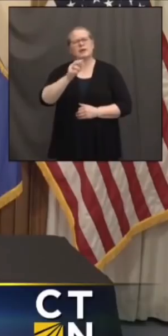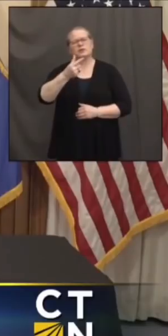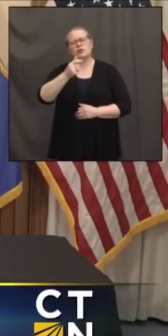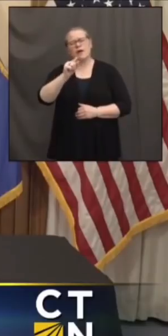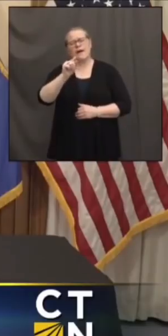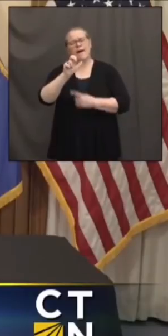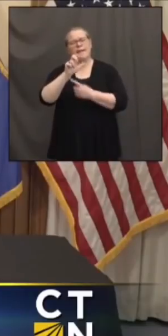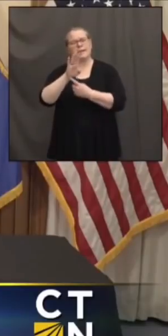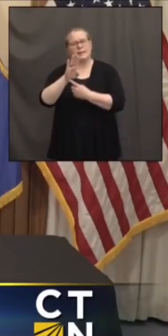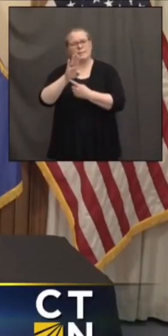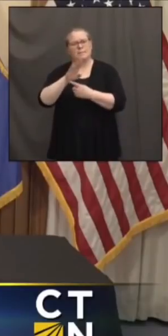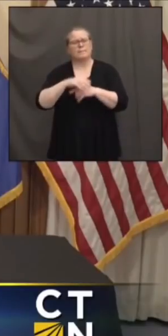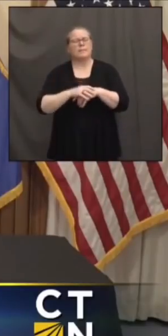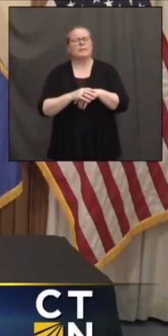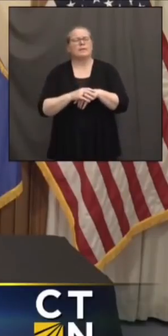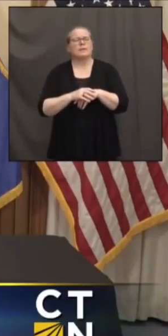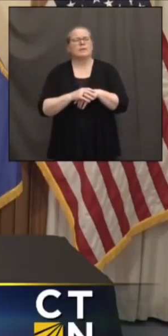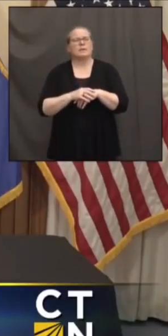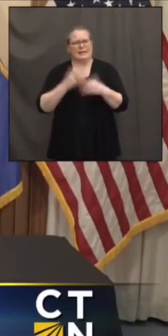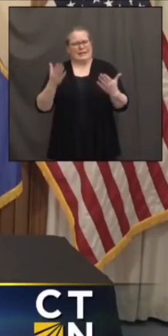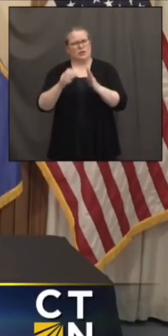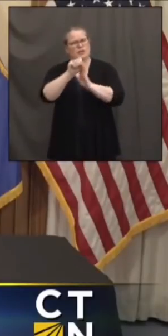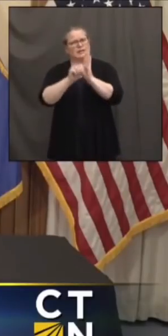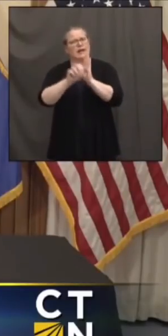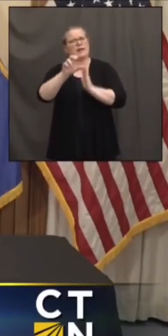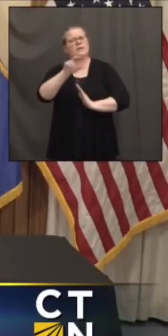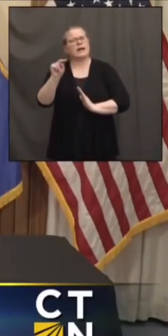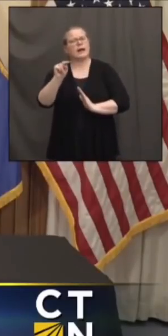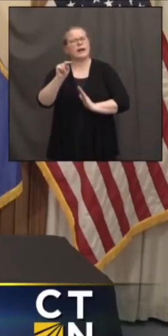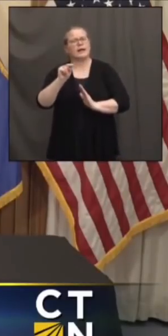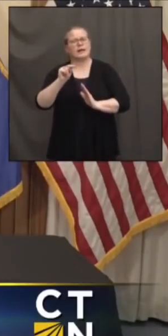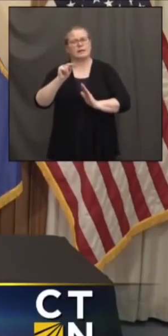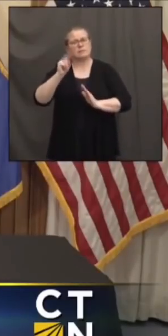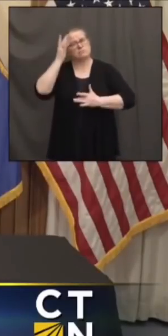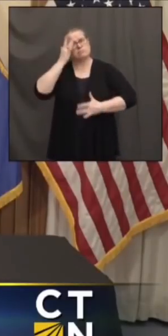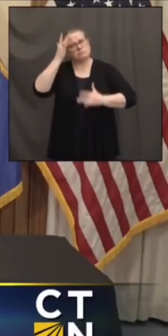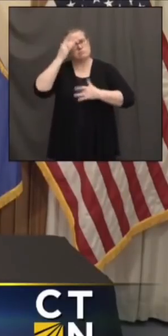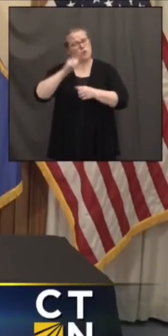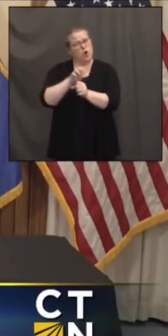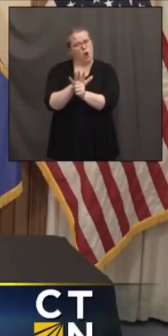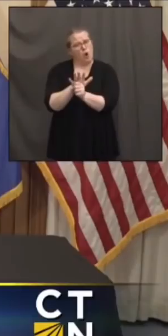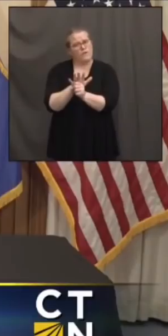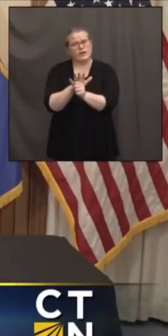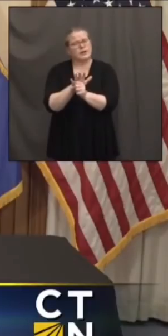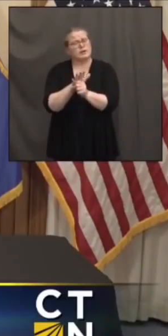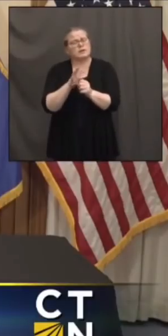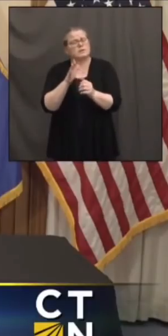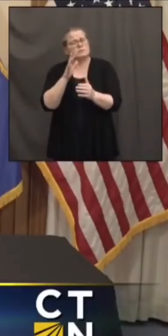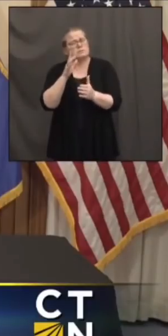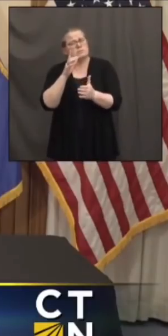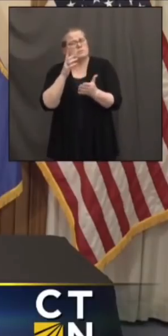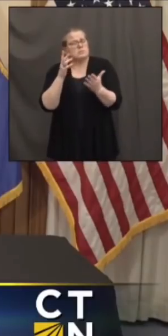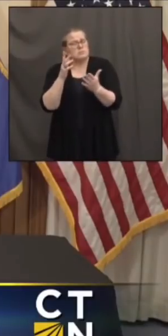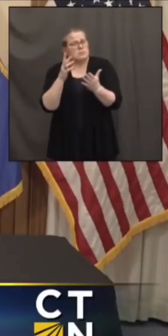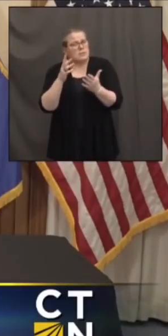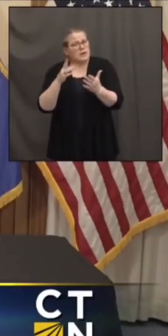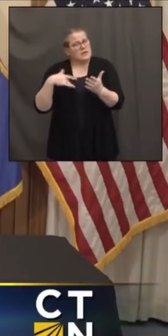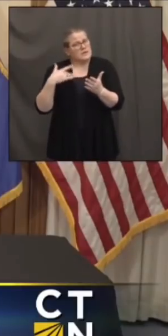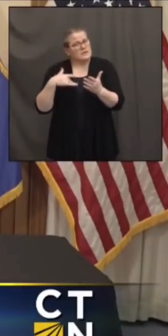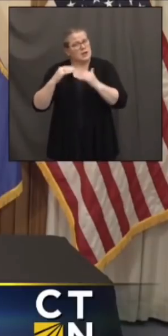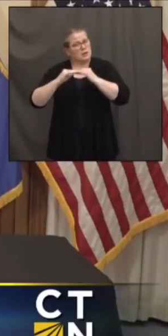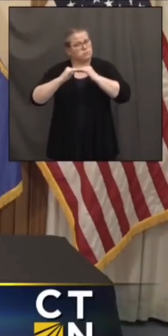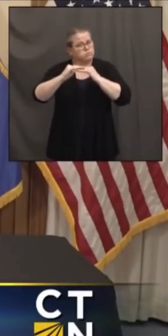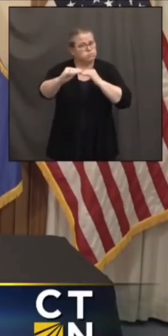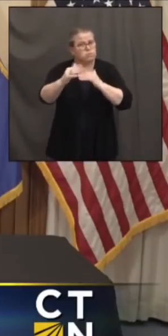when it comes to the most vulnerable population? Do you feel like we're at a point right now where we can open up further because